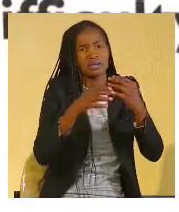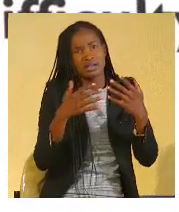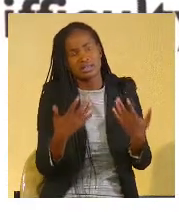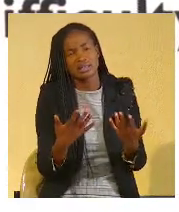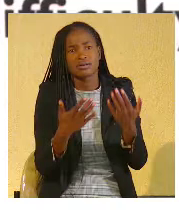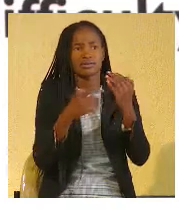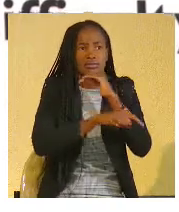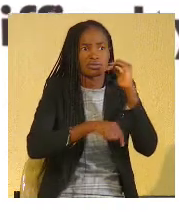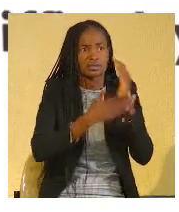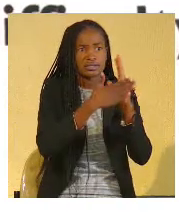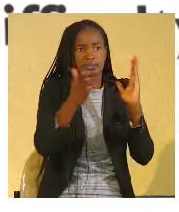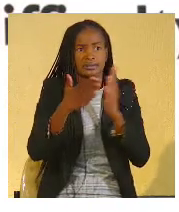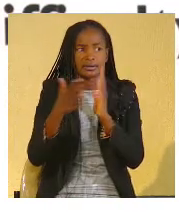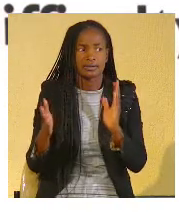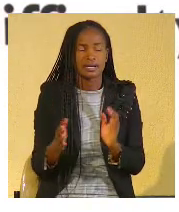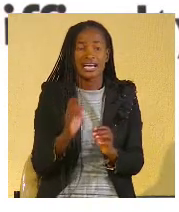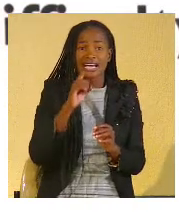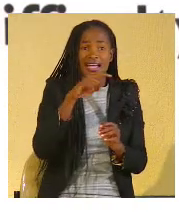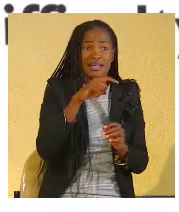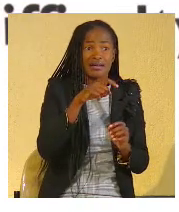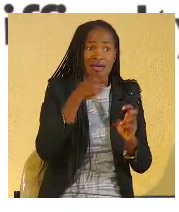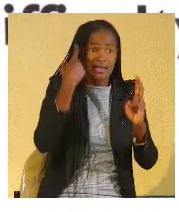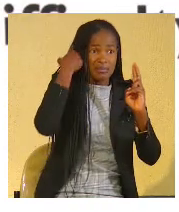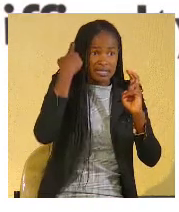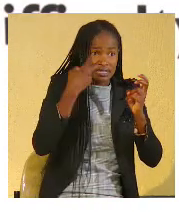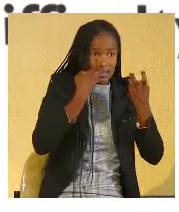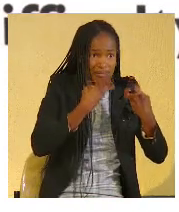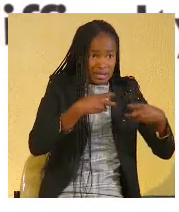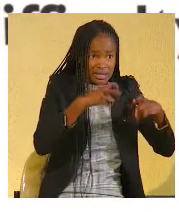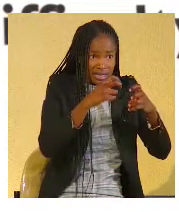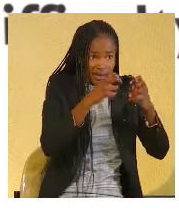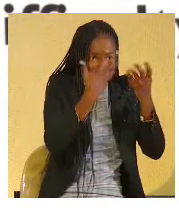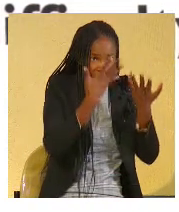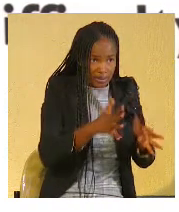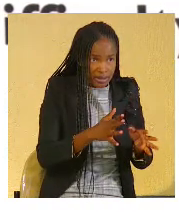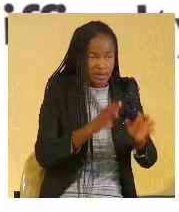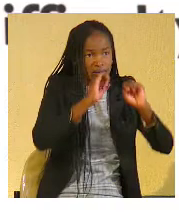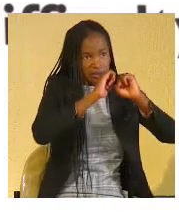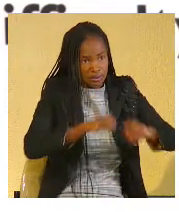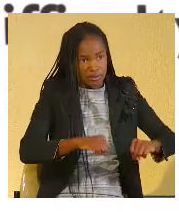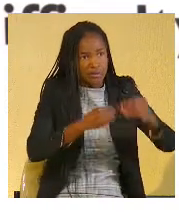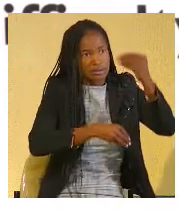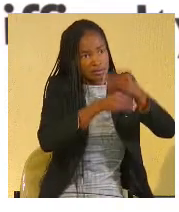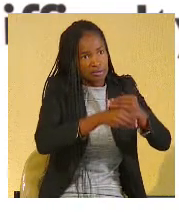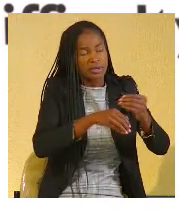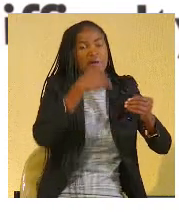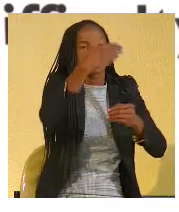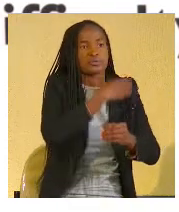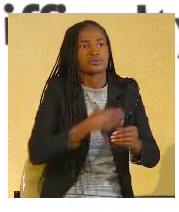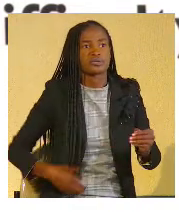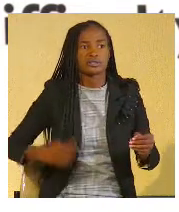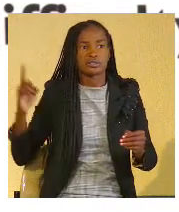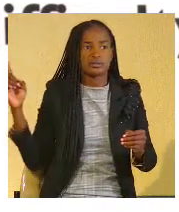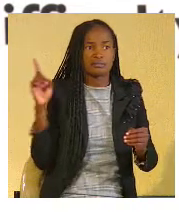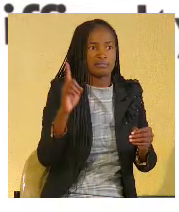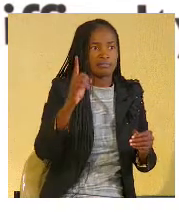take a decision, His Excellency the President is going to make an announcement. That's one. Two, with